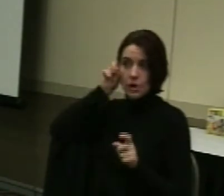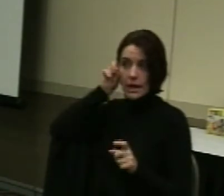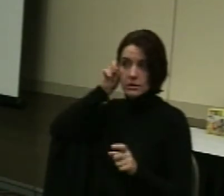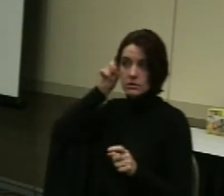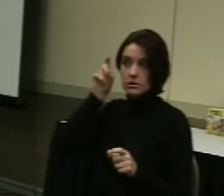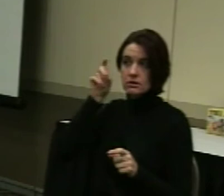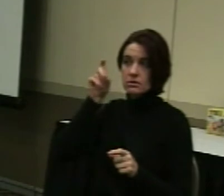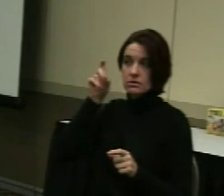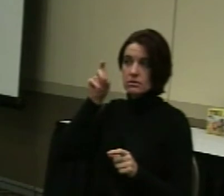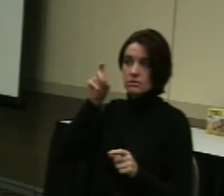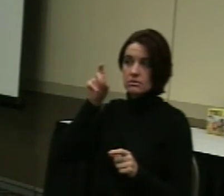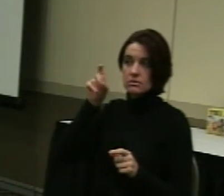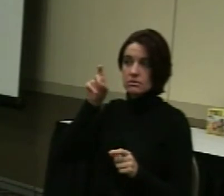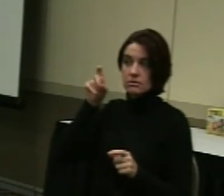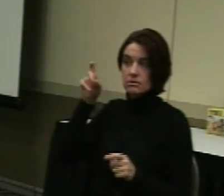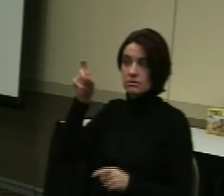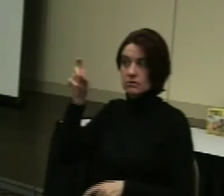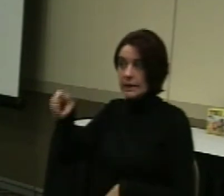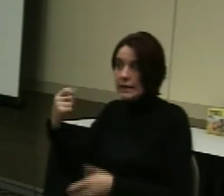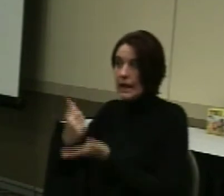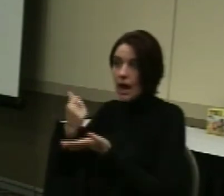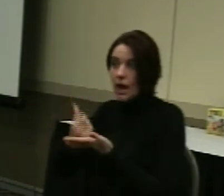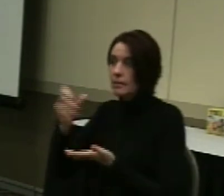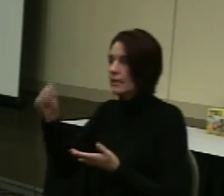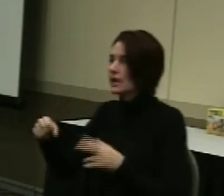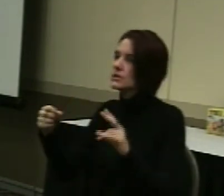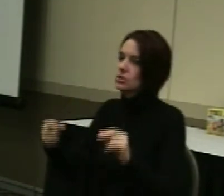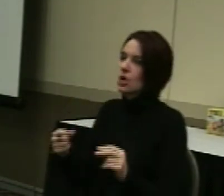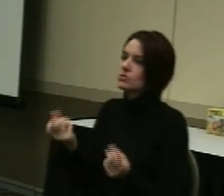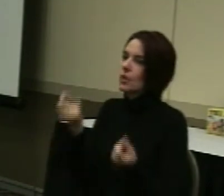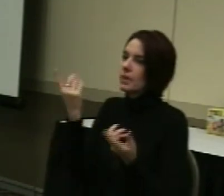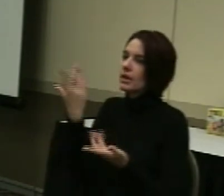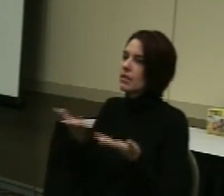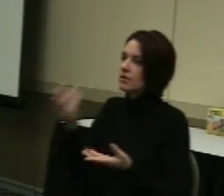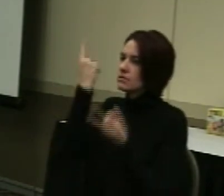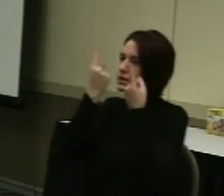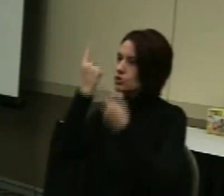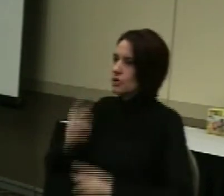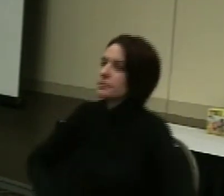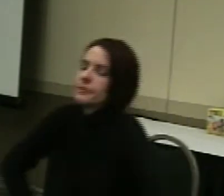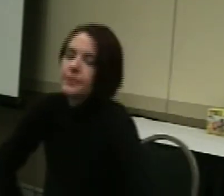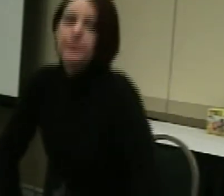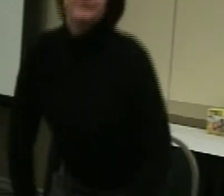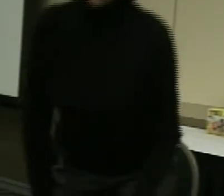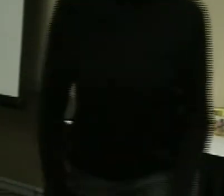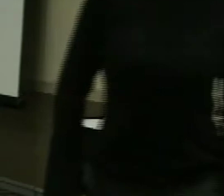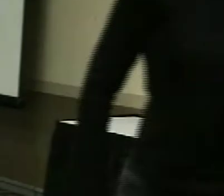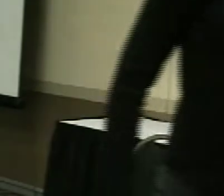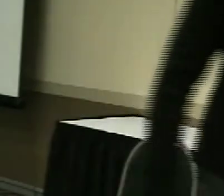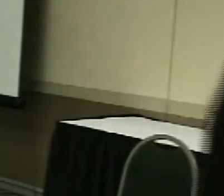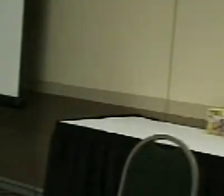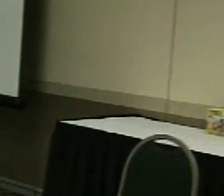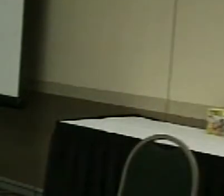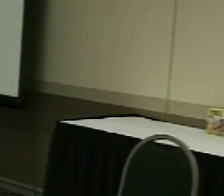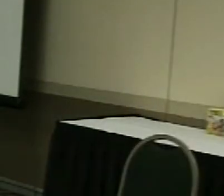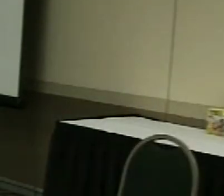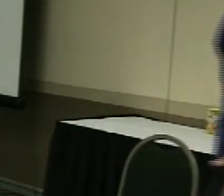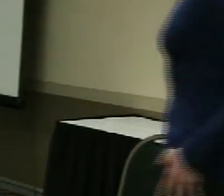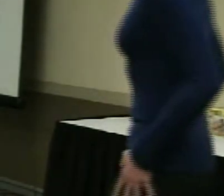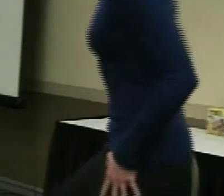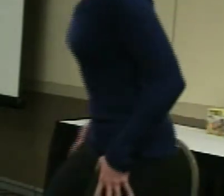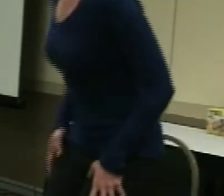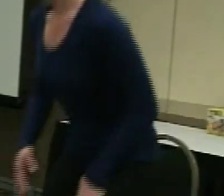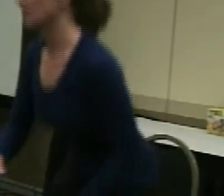just what she needs or not? So many considerations. I'm curious about the communication mode of the family. It doesn't say